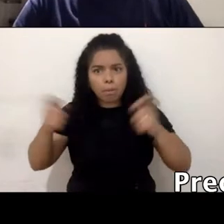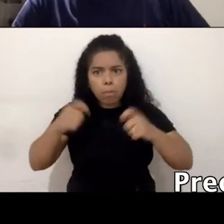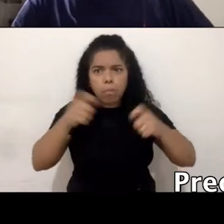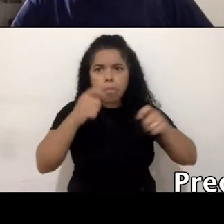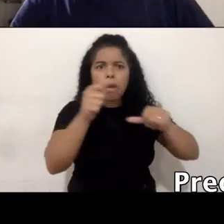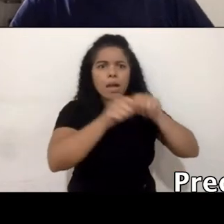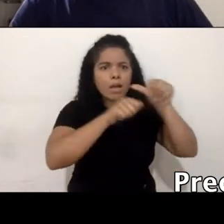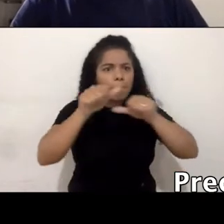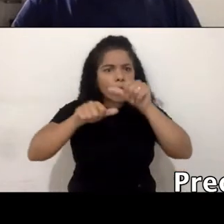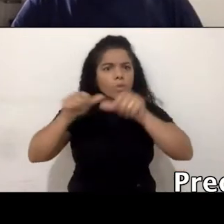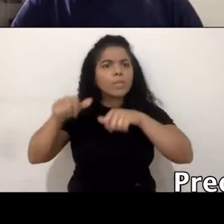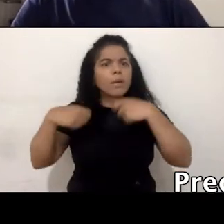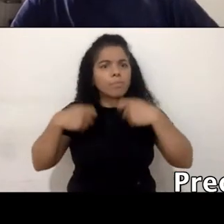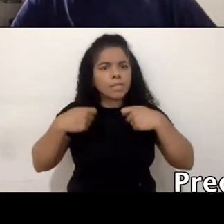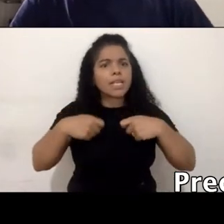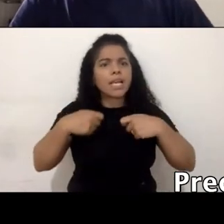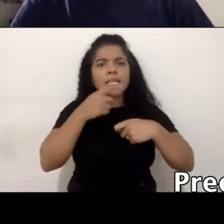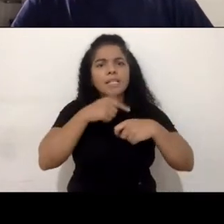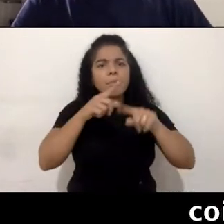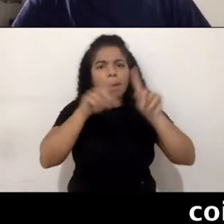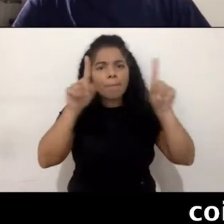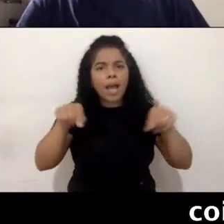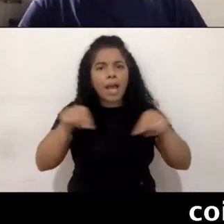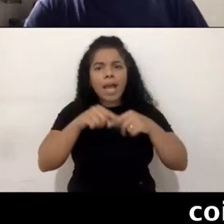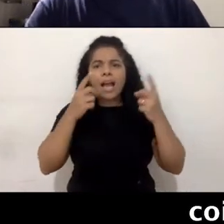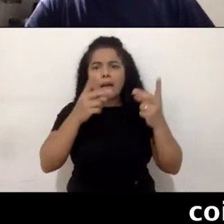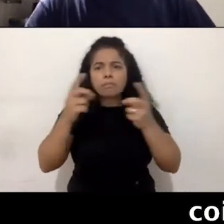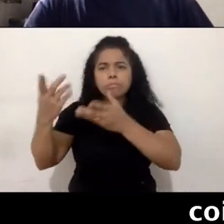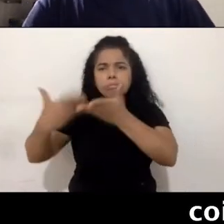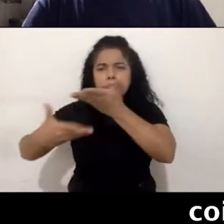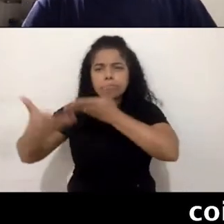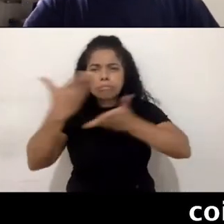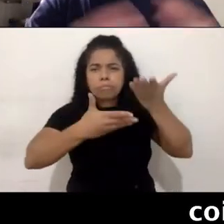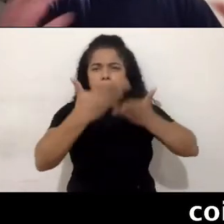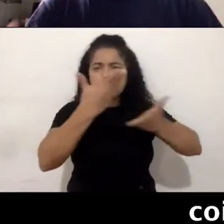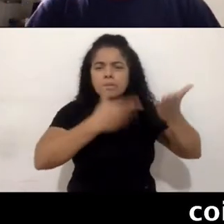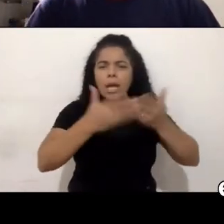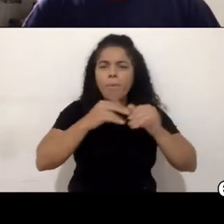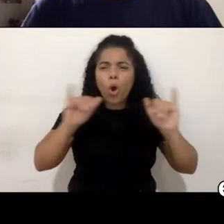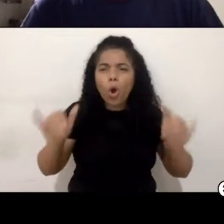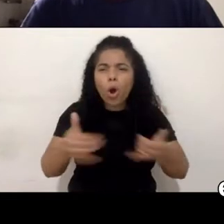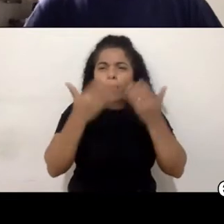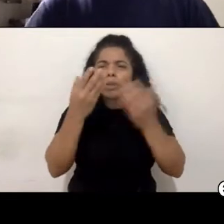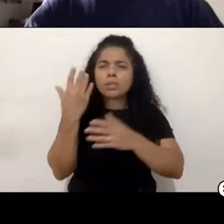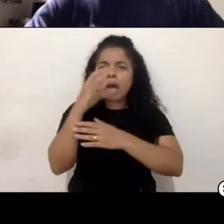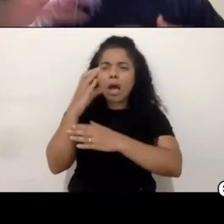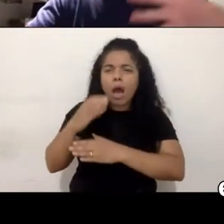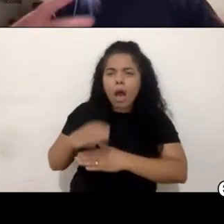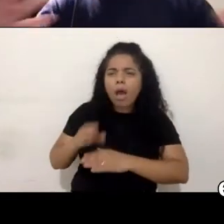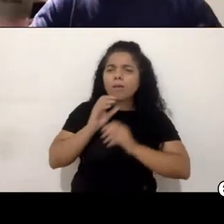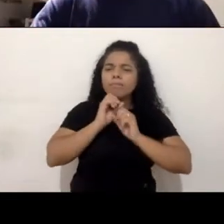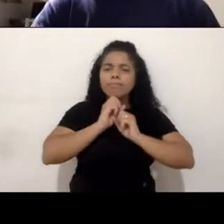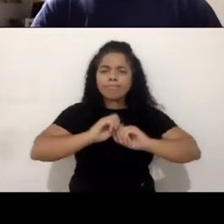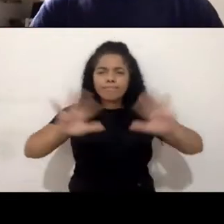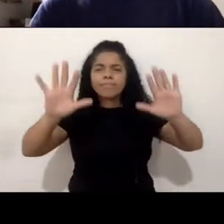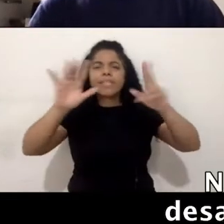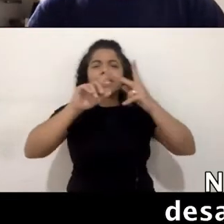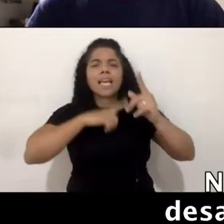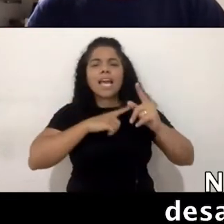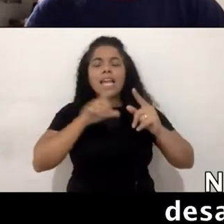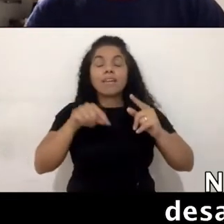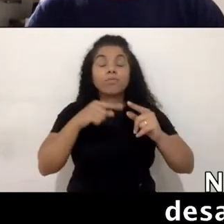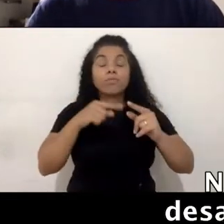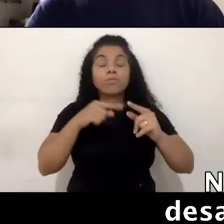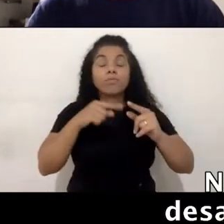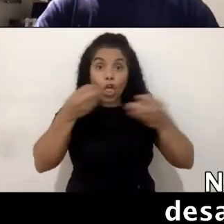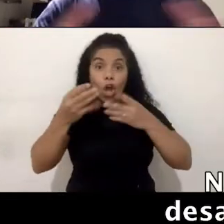new opportunities, exploit new opportunities, look at new technologies, things that users are doing that we need to support. So we